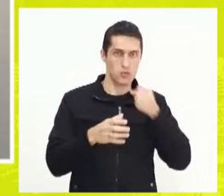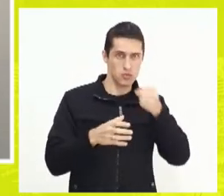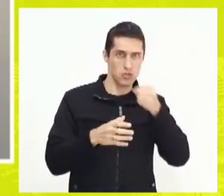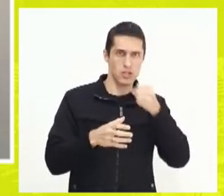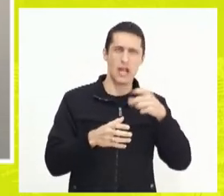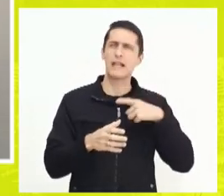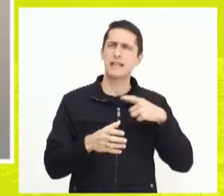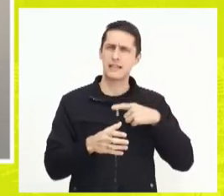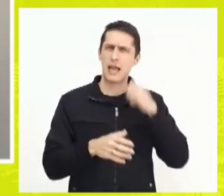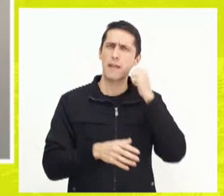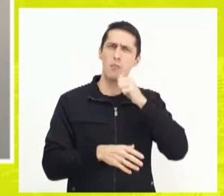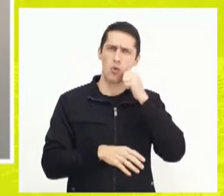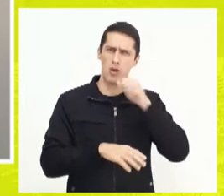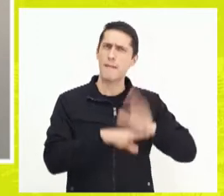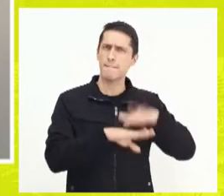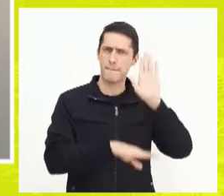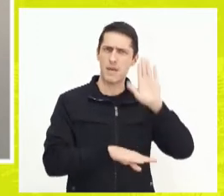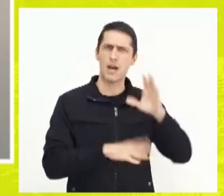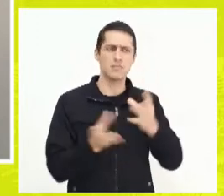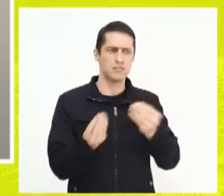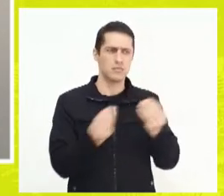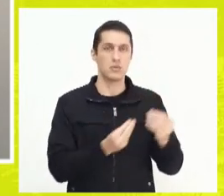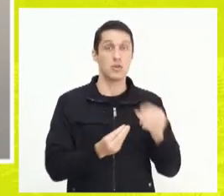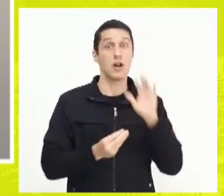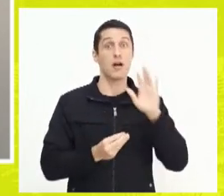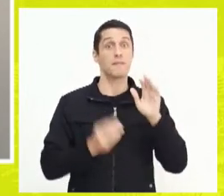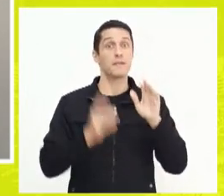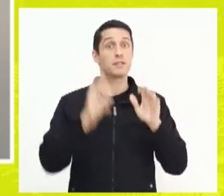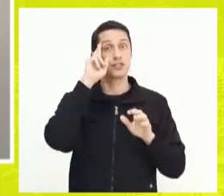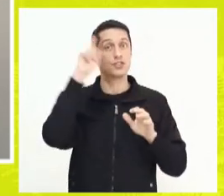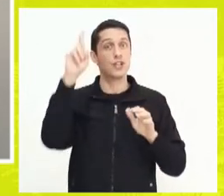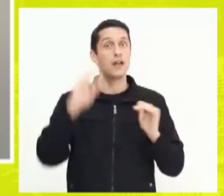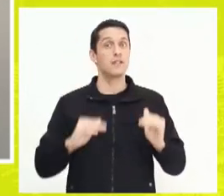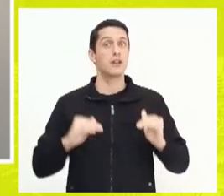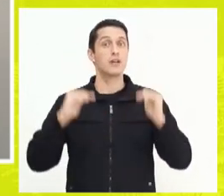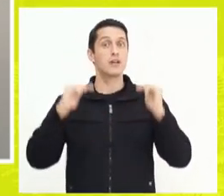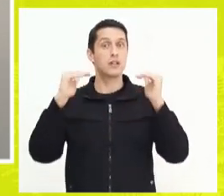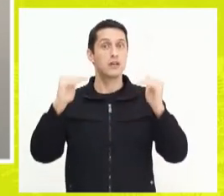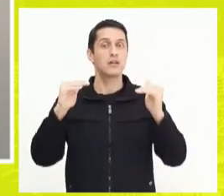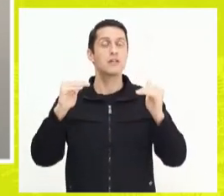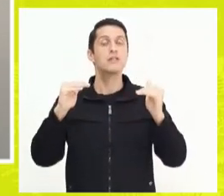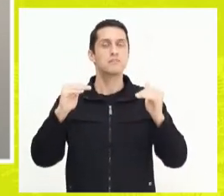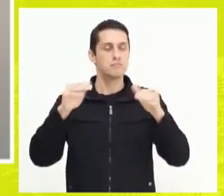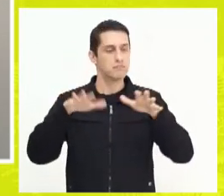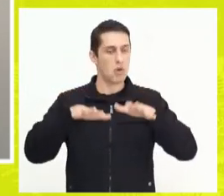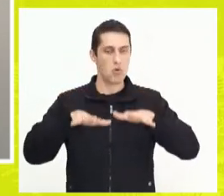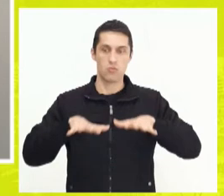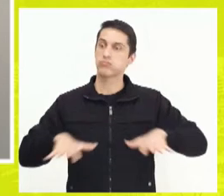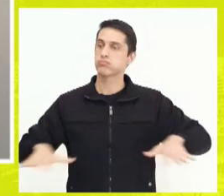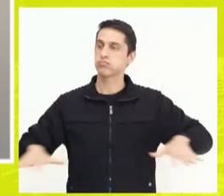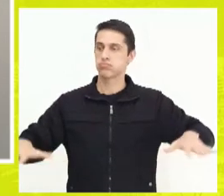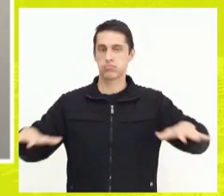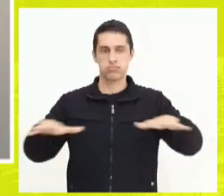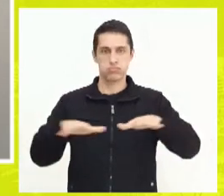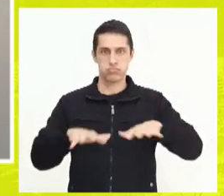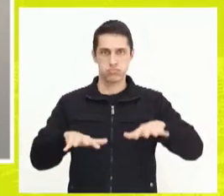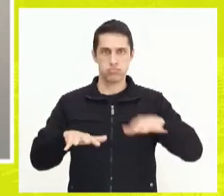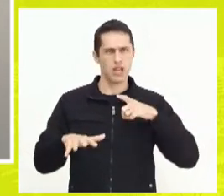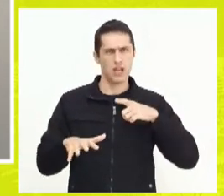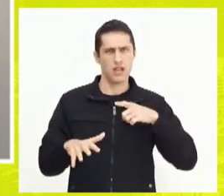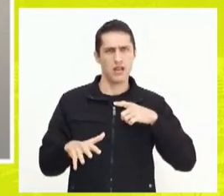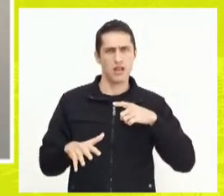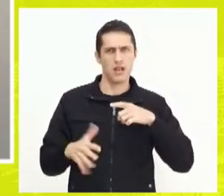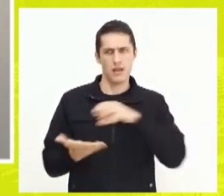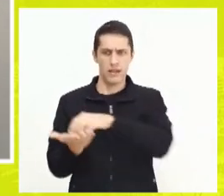men but majority the leading roles talking broadly about this i'm not going to talk about